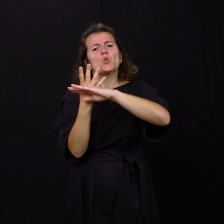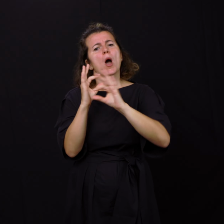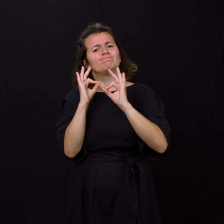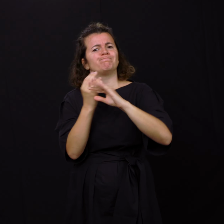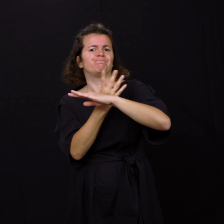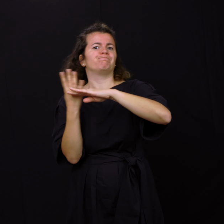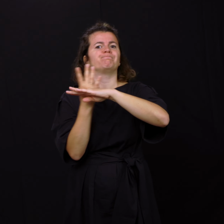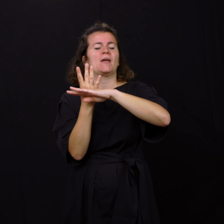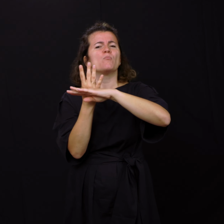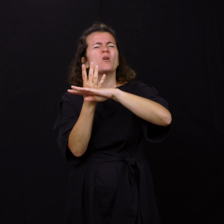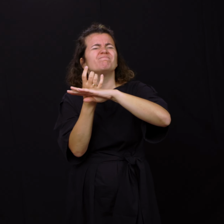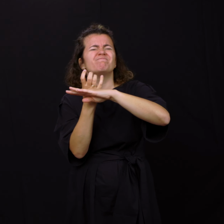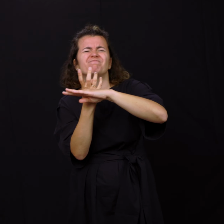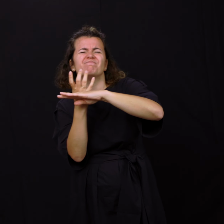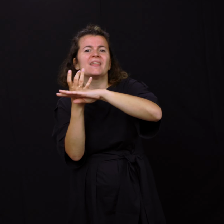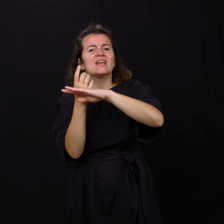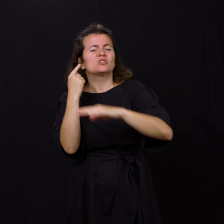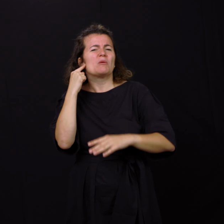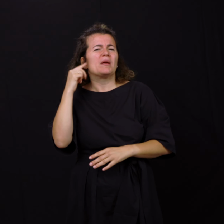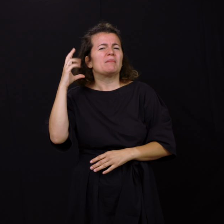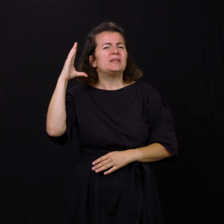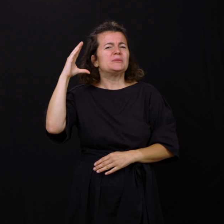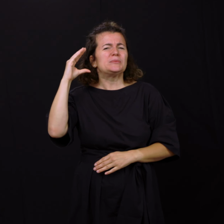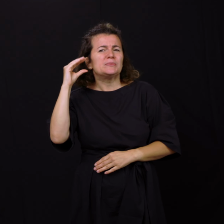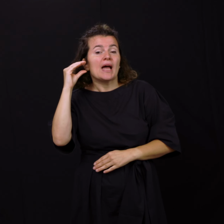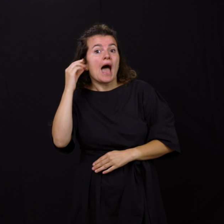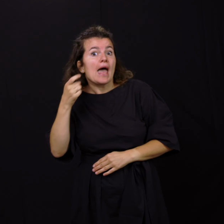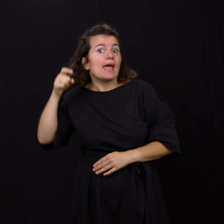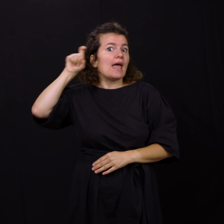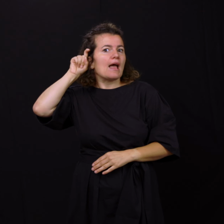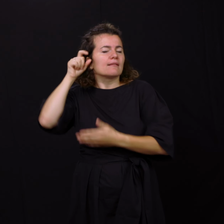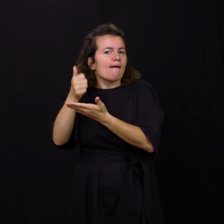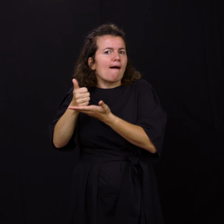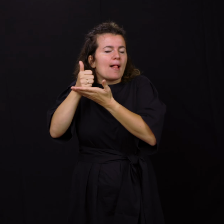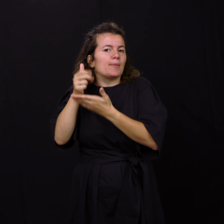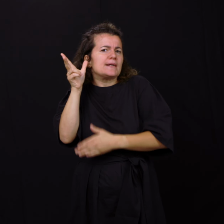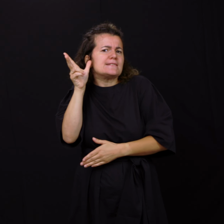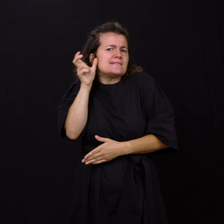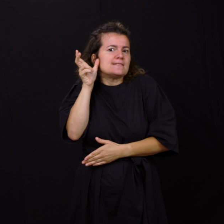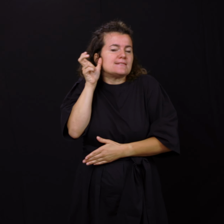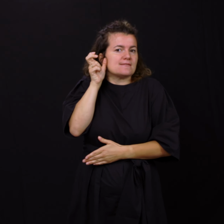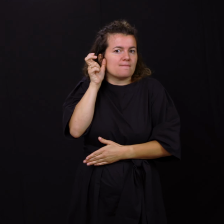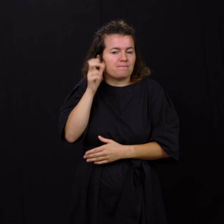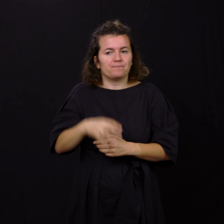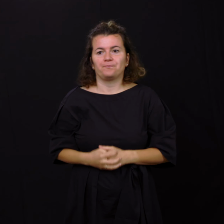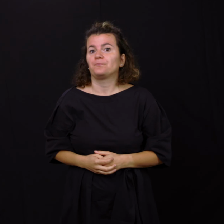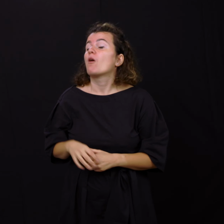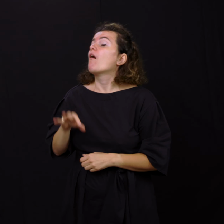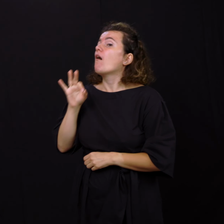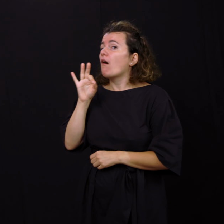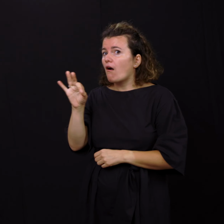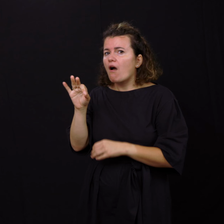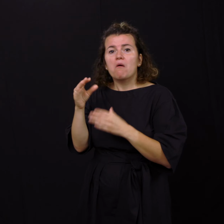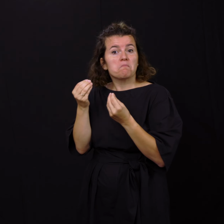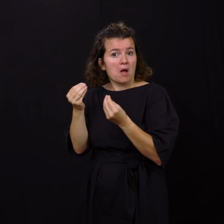a hearing loss for which they can use, for example, hearing aids. Right. Can anything be done about this? At